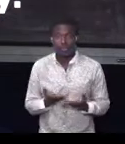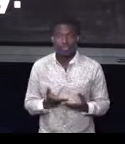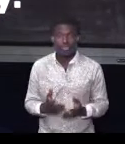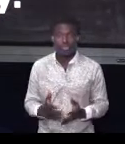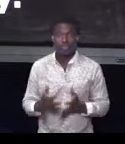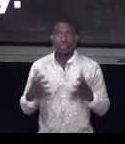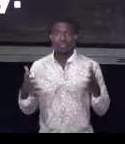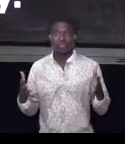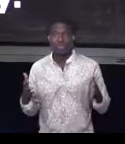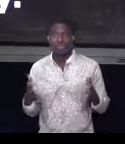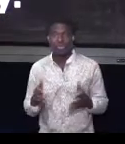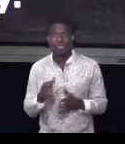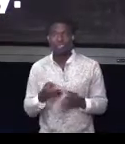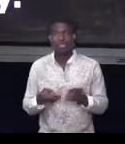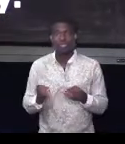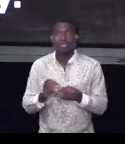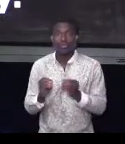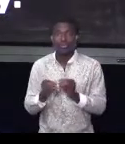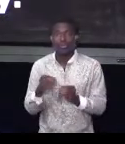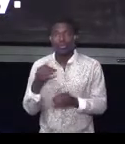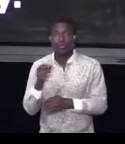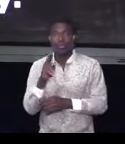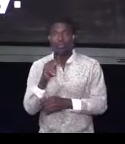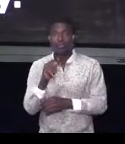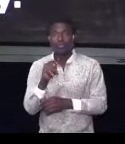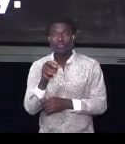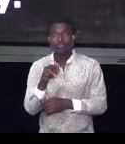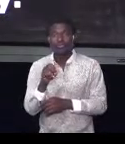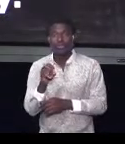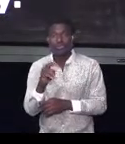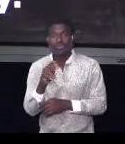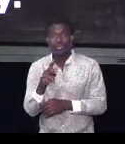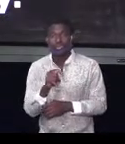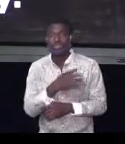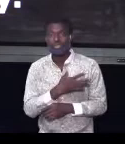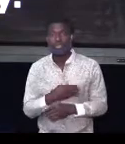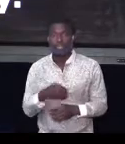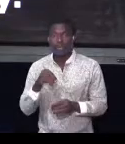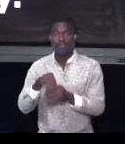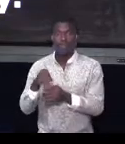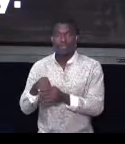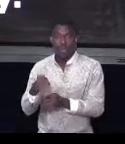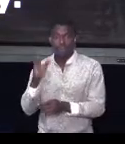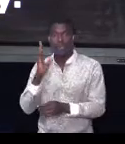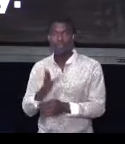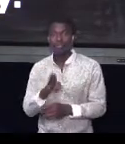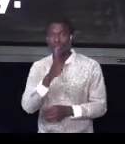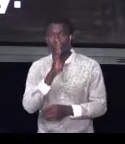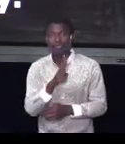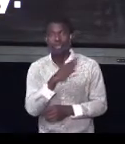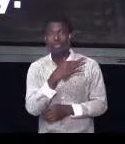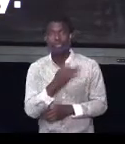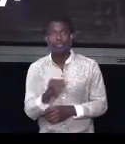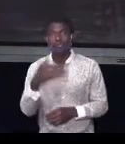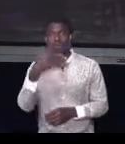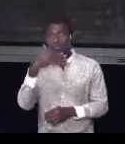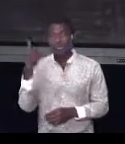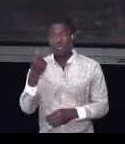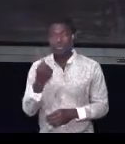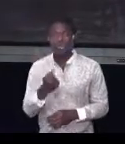amount of nutrients, and plants which get food nutrient from the soil will definitely be